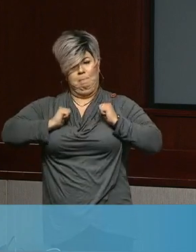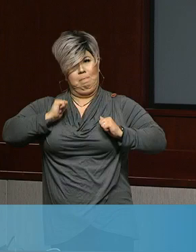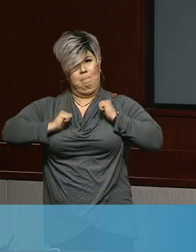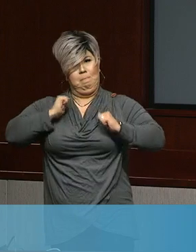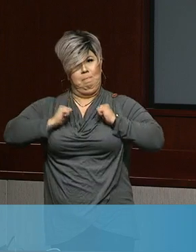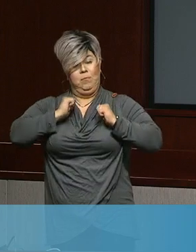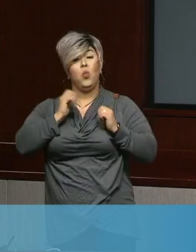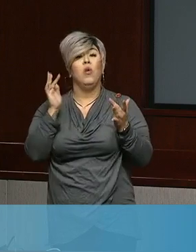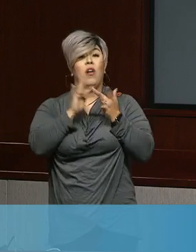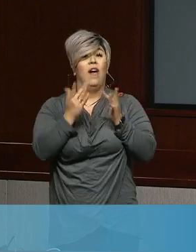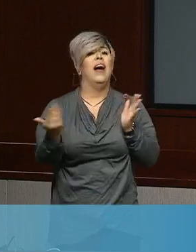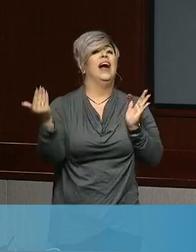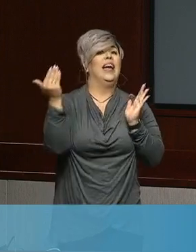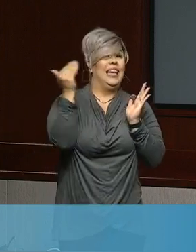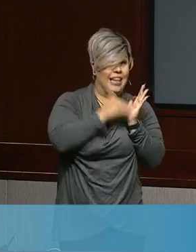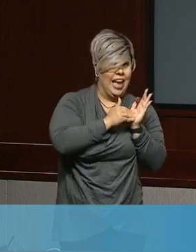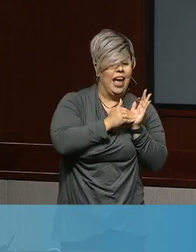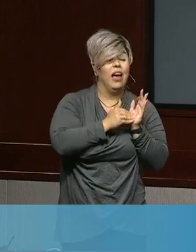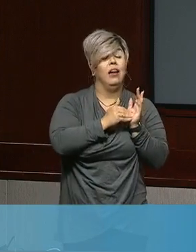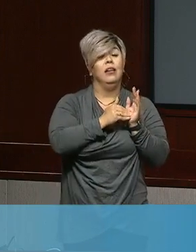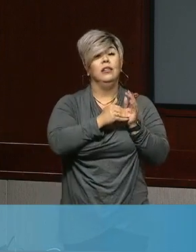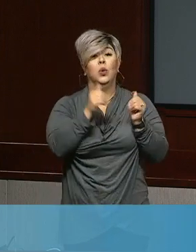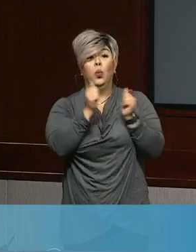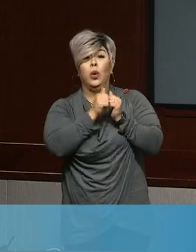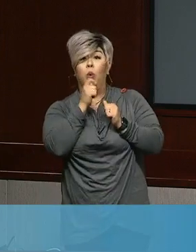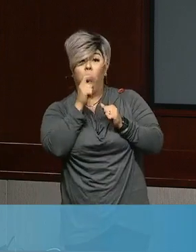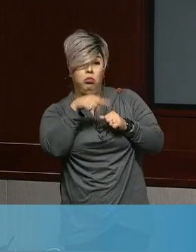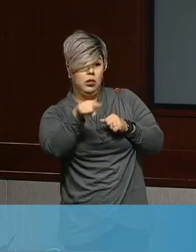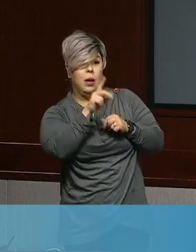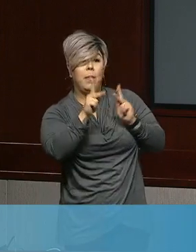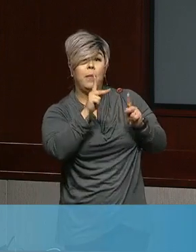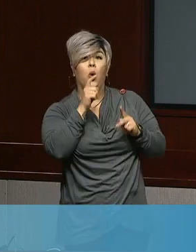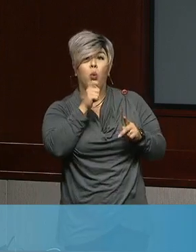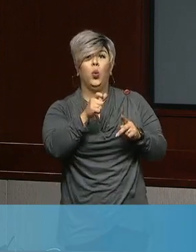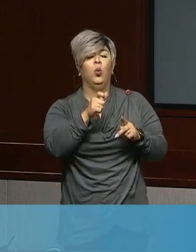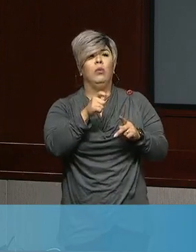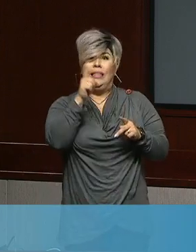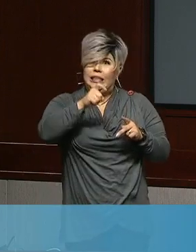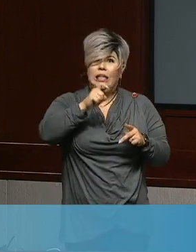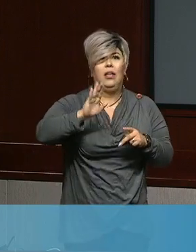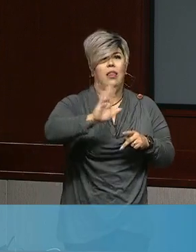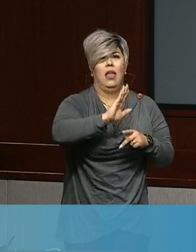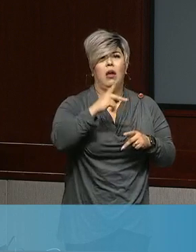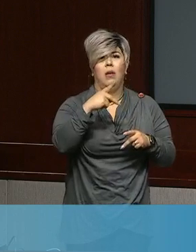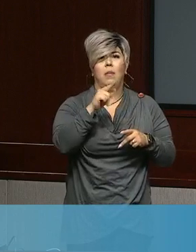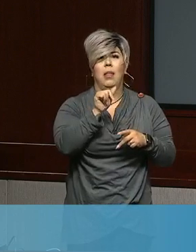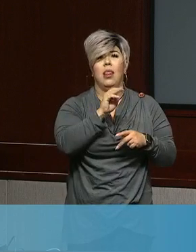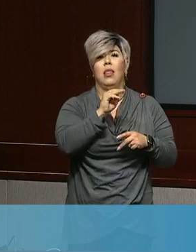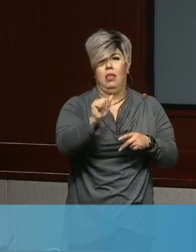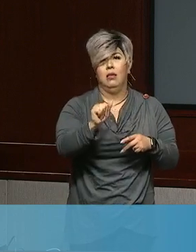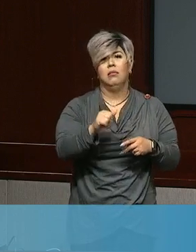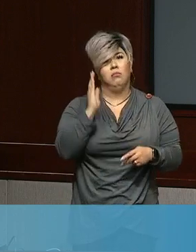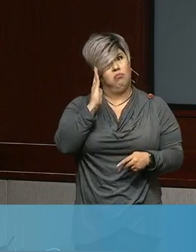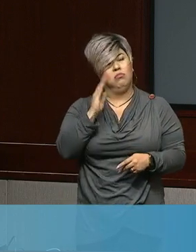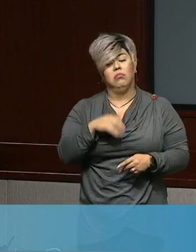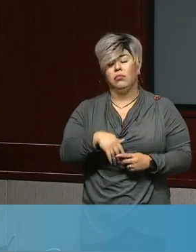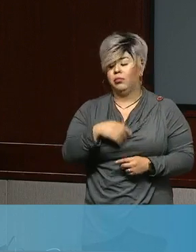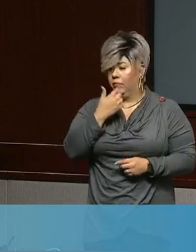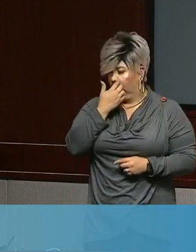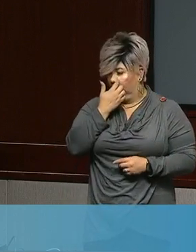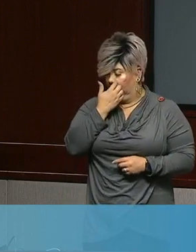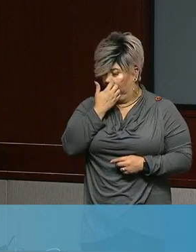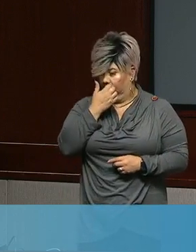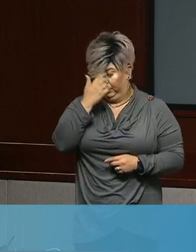follow-back calls with those in our community whose plasma is most needed during this critical time.